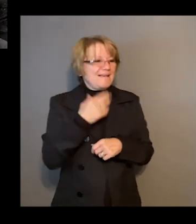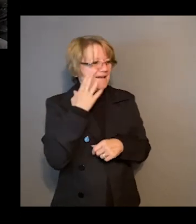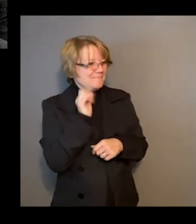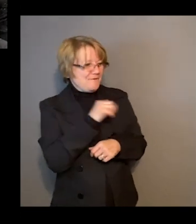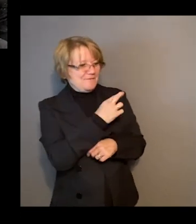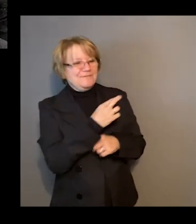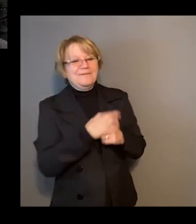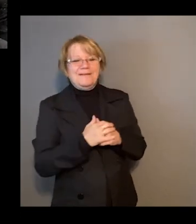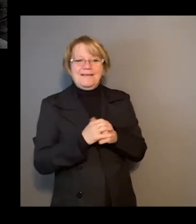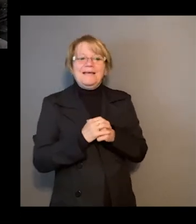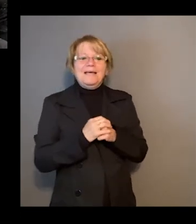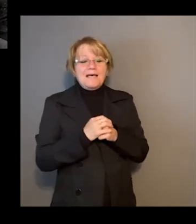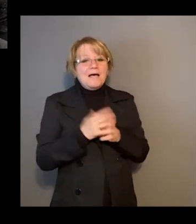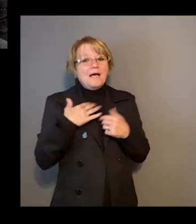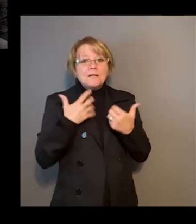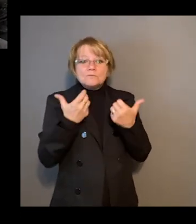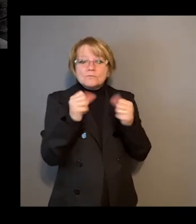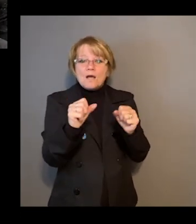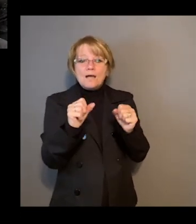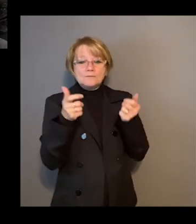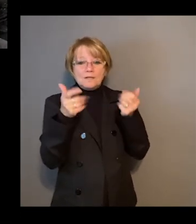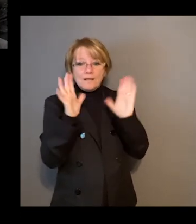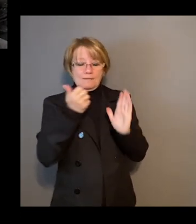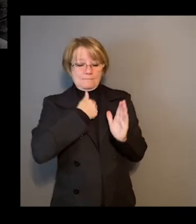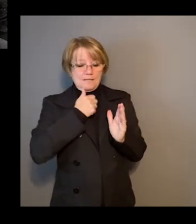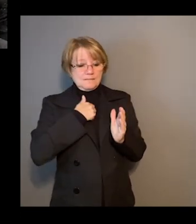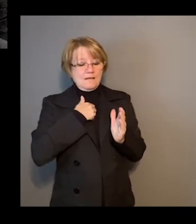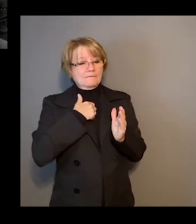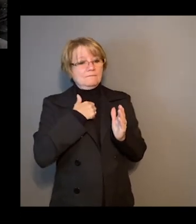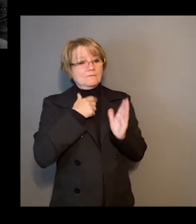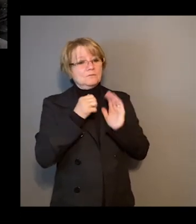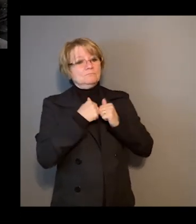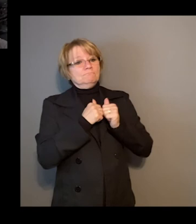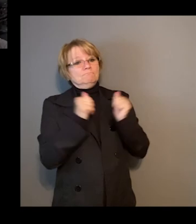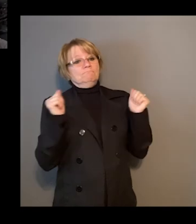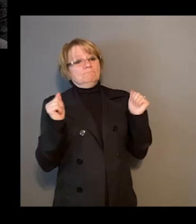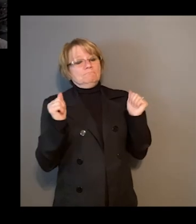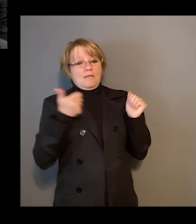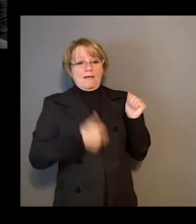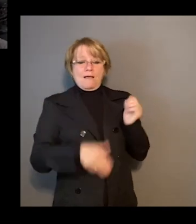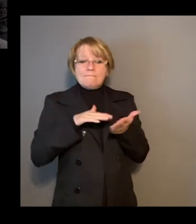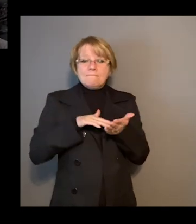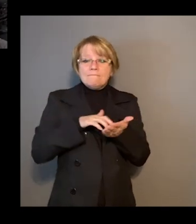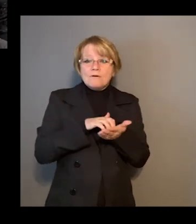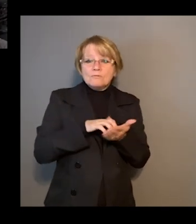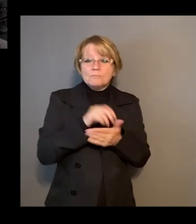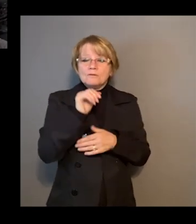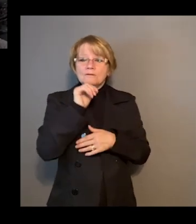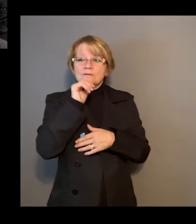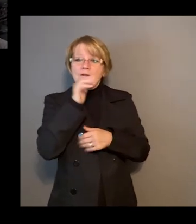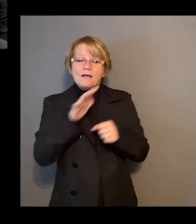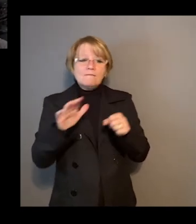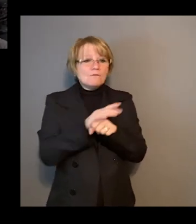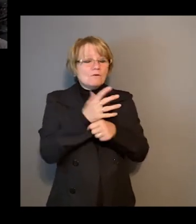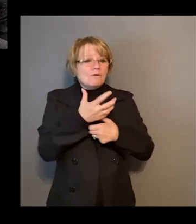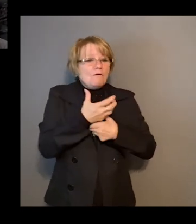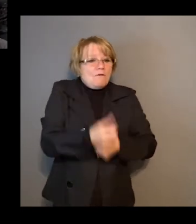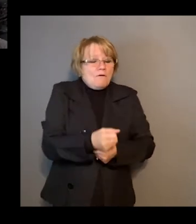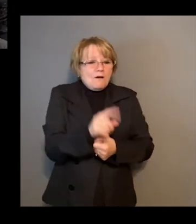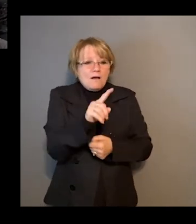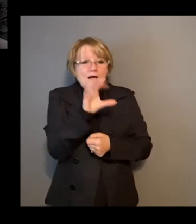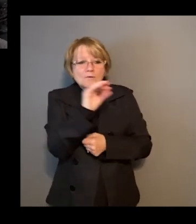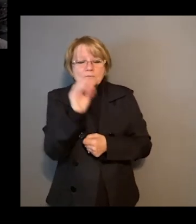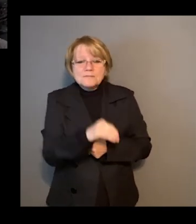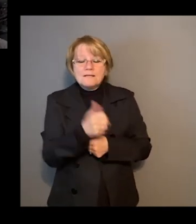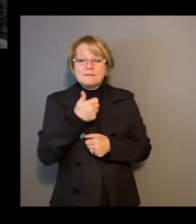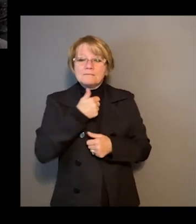vulnerable. I try to come off as someone who is also as insecure as they are, and who's someone as curious as they are, and that